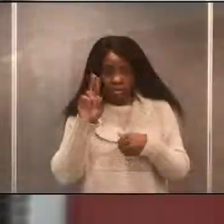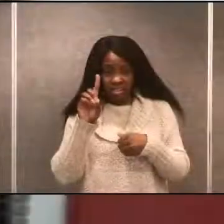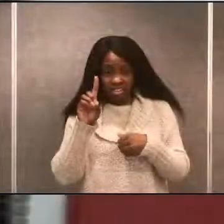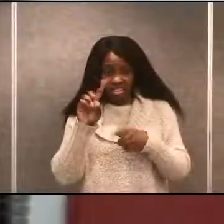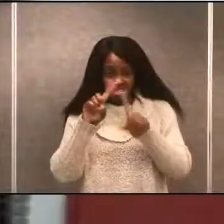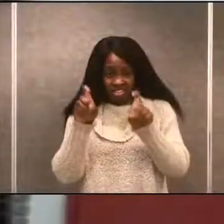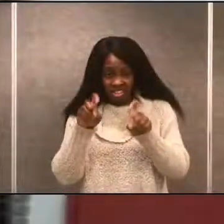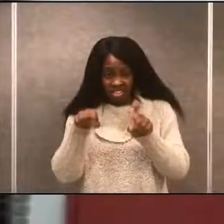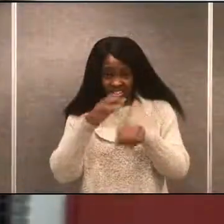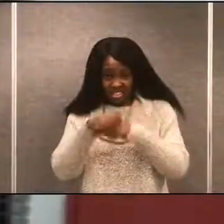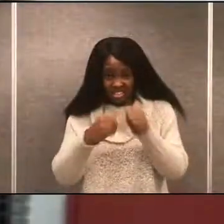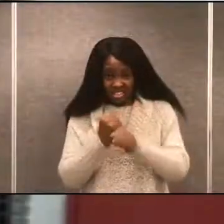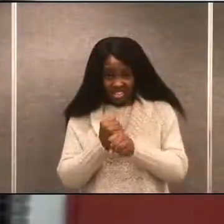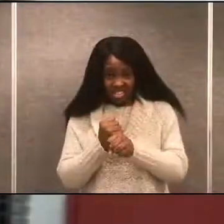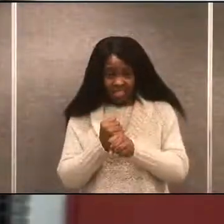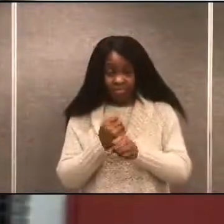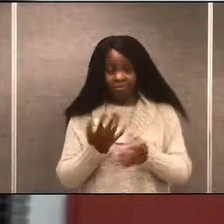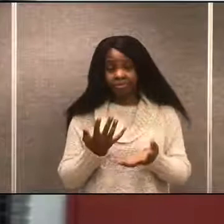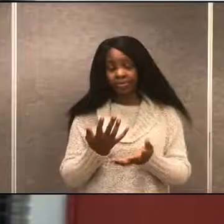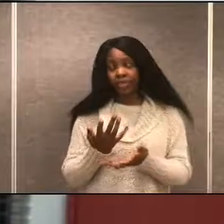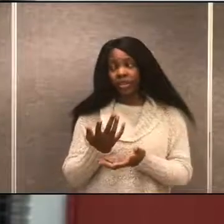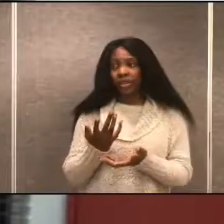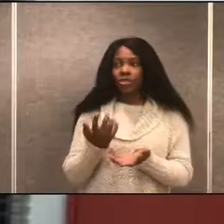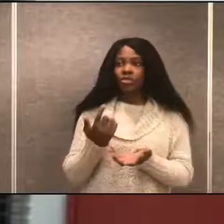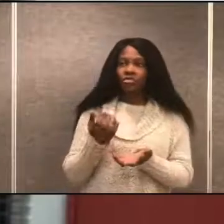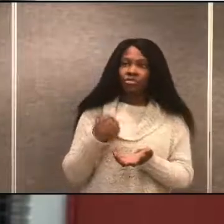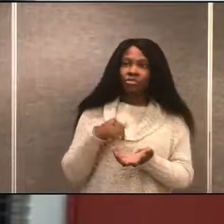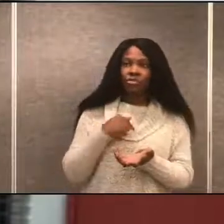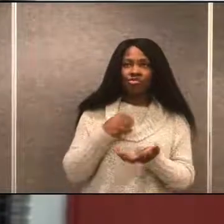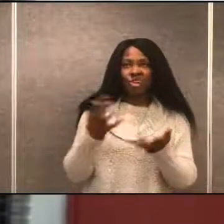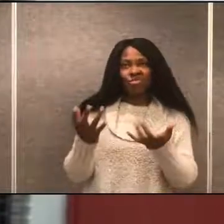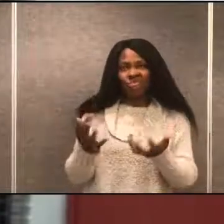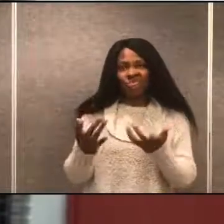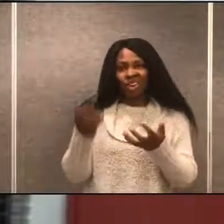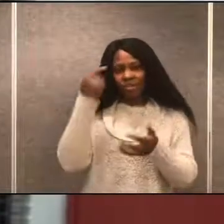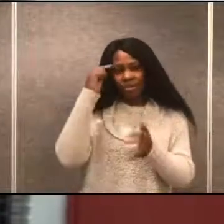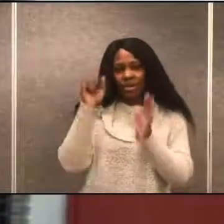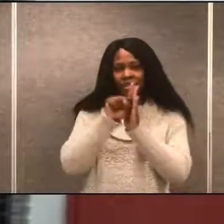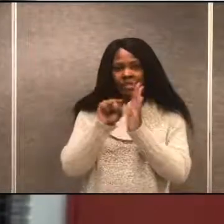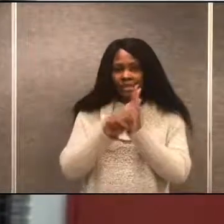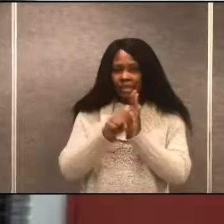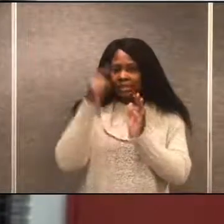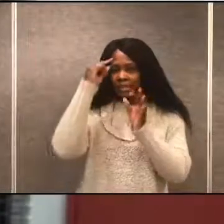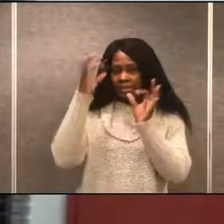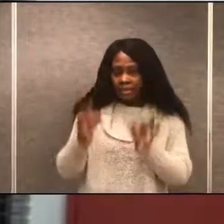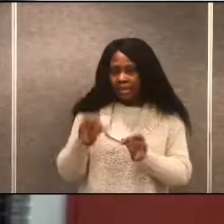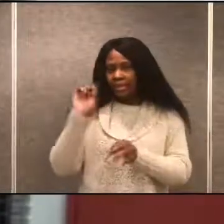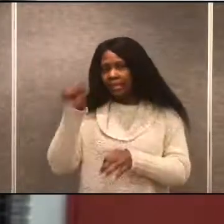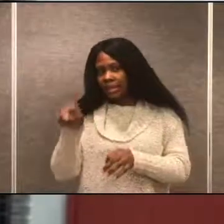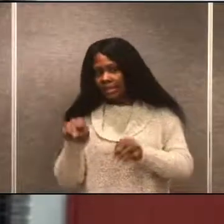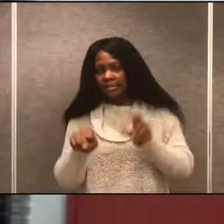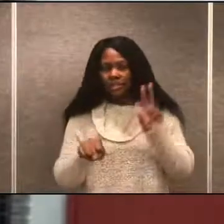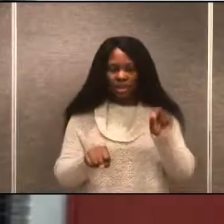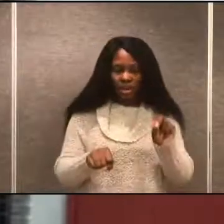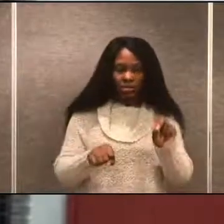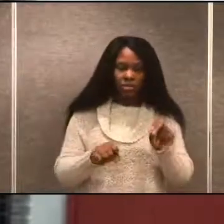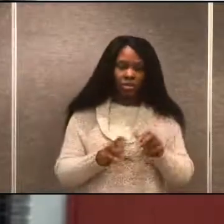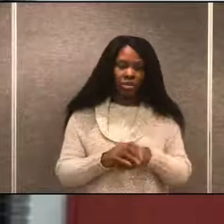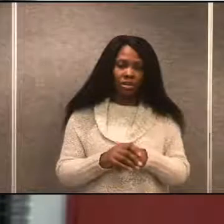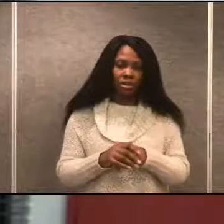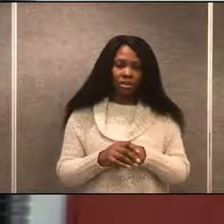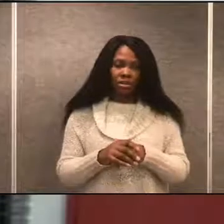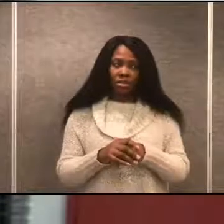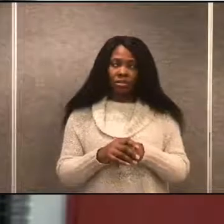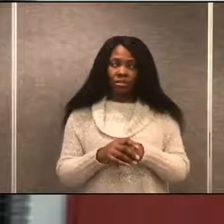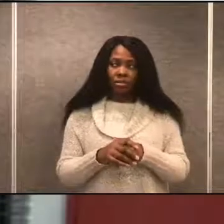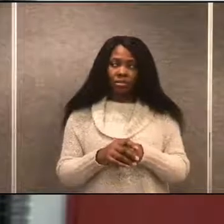They have this, we're still waiting on the state to determine yes or no for that, but we are